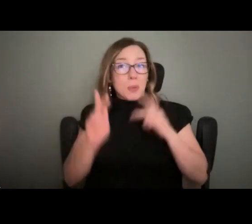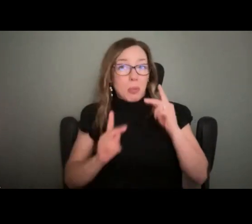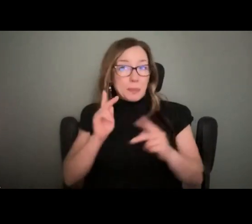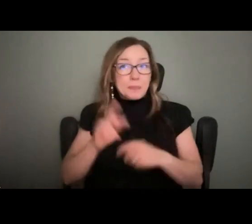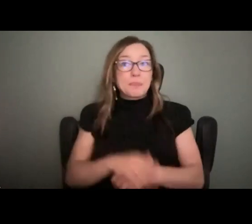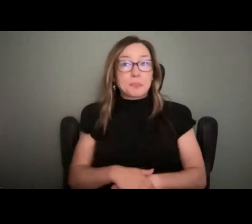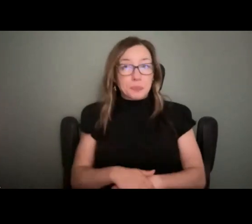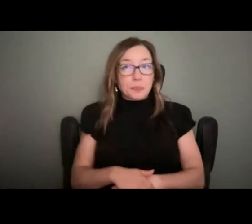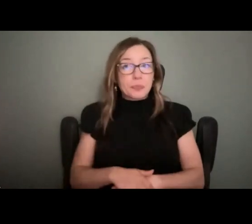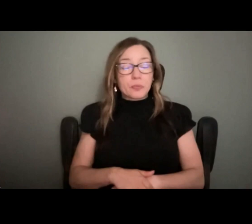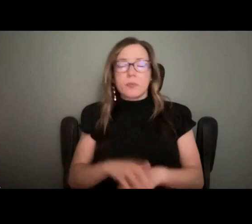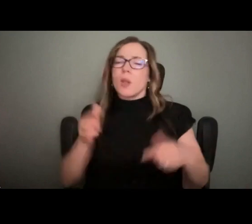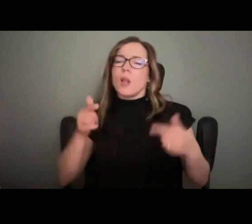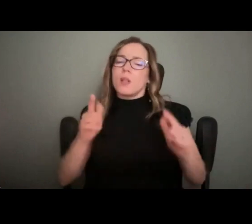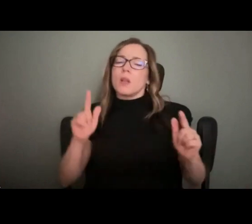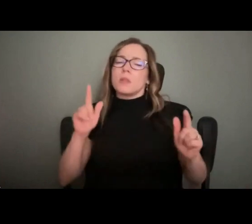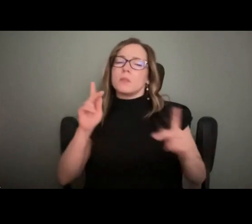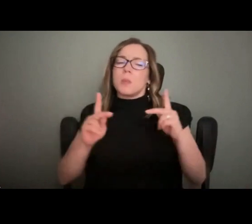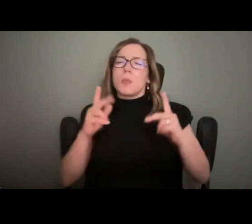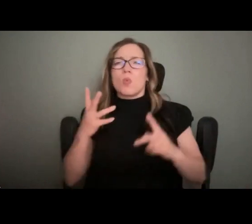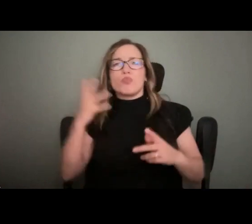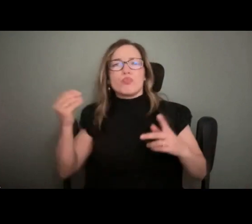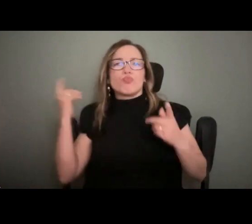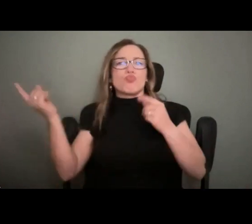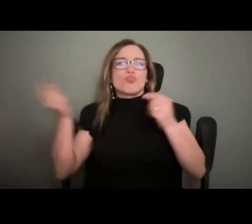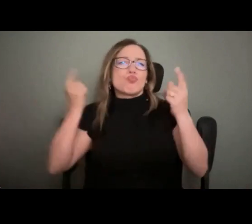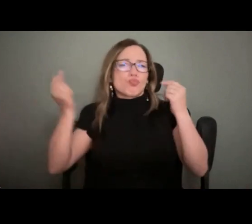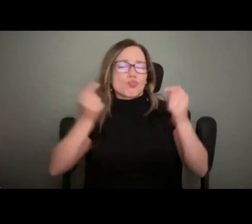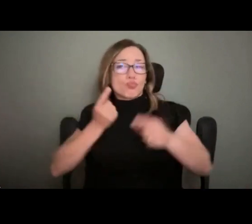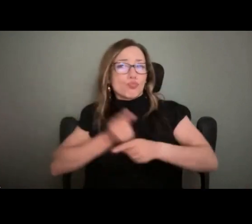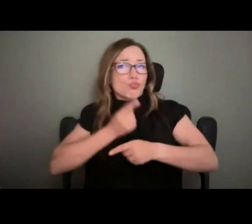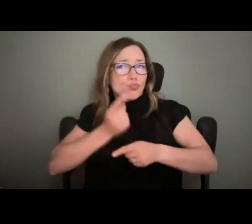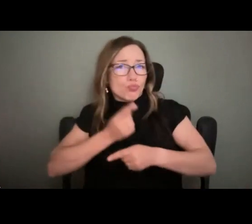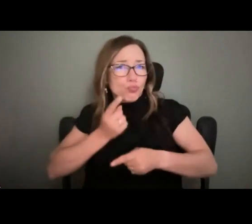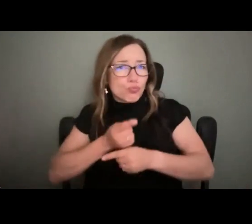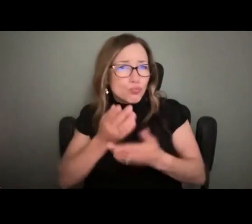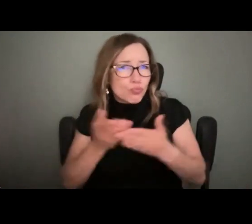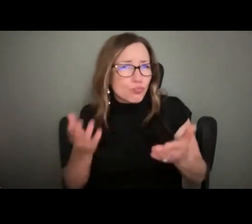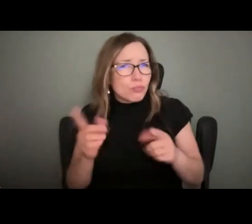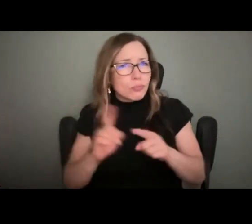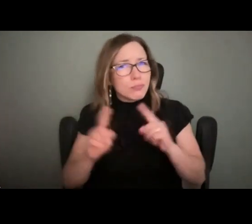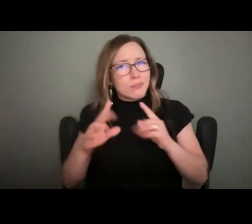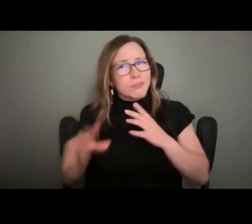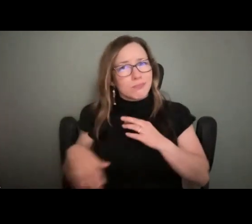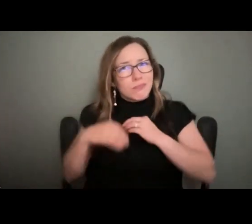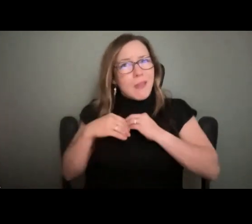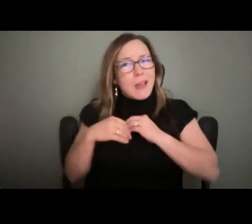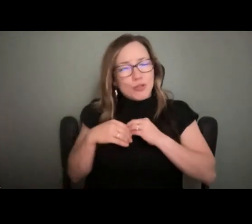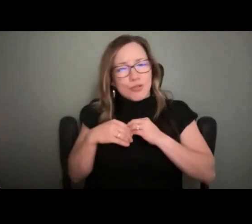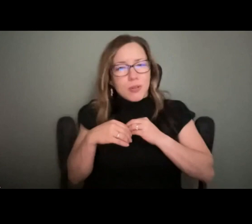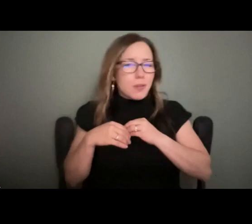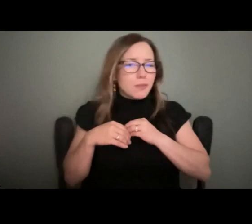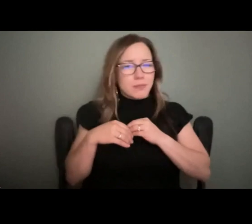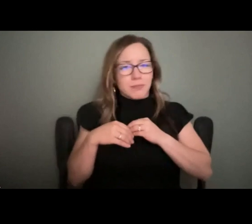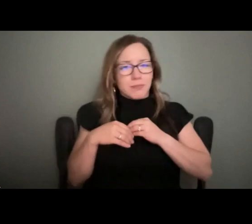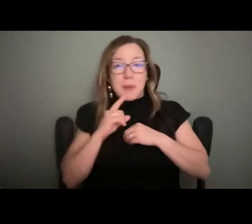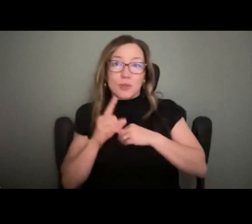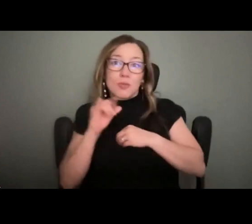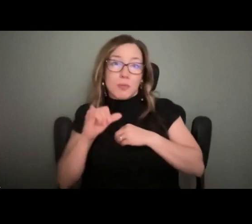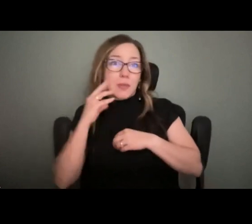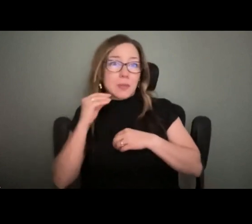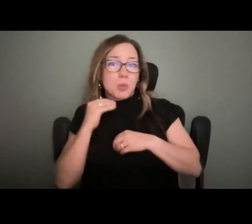again, it allows people to be out in the world doing regular things, but with a little extra care taken to make sure the experience